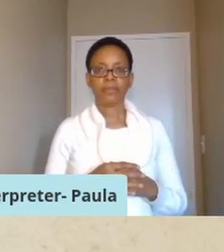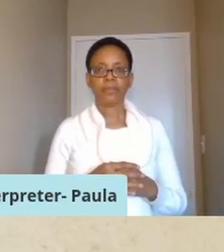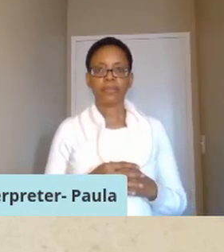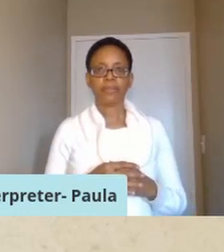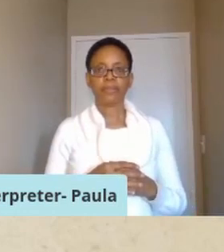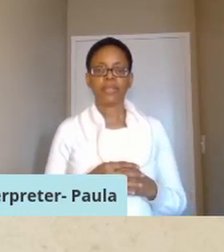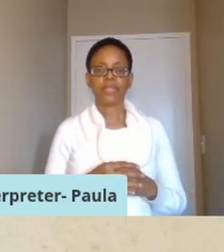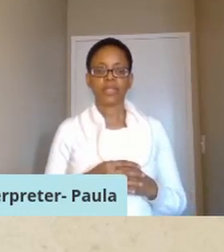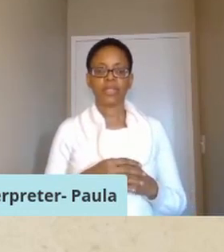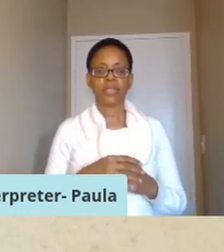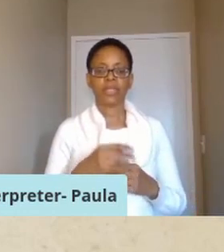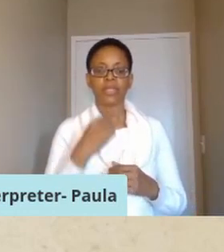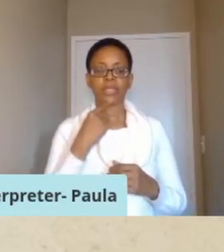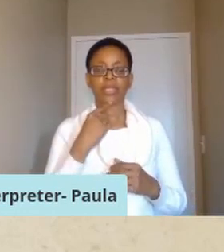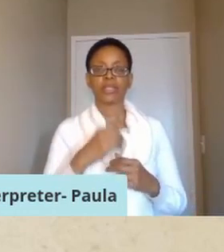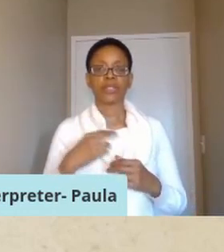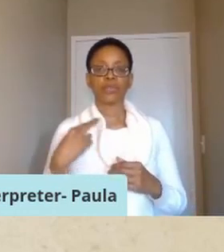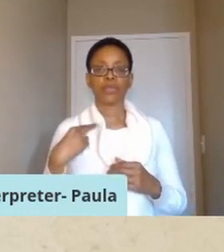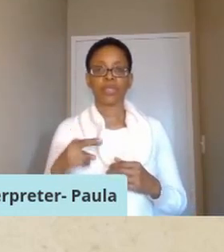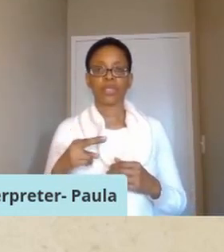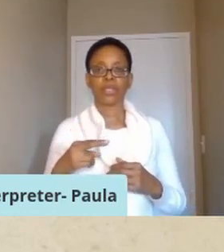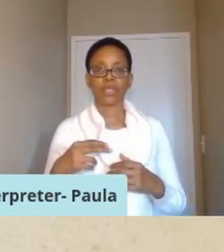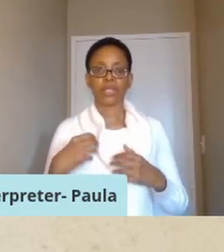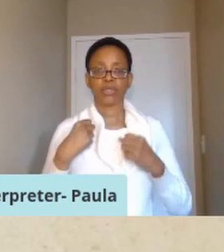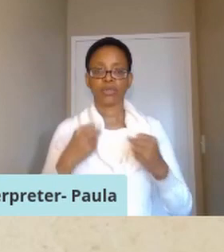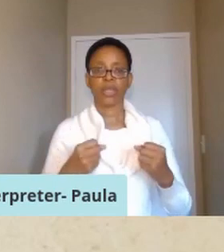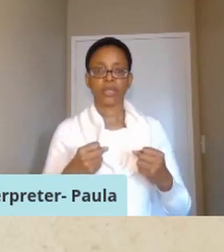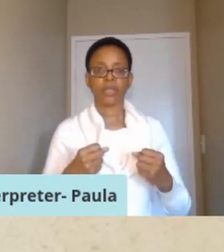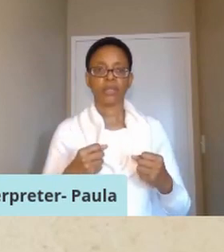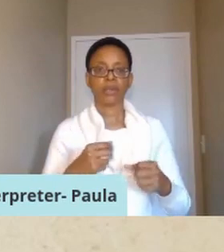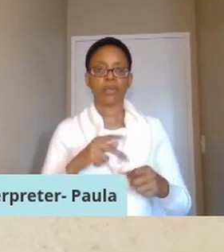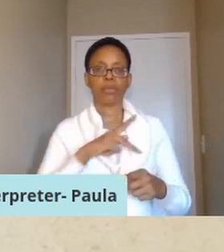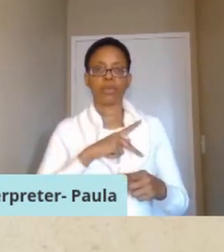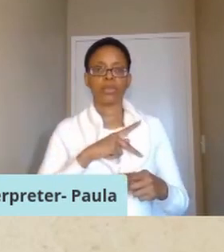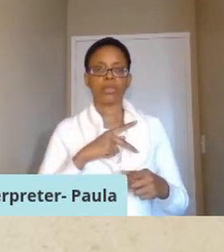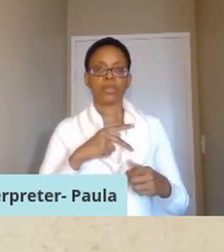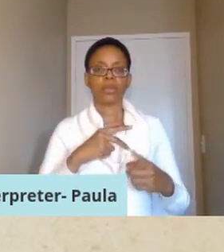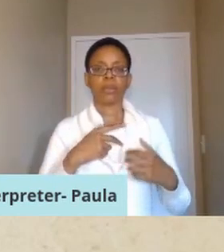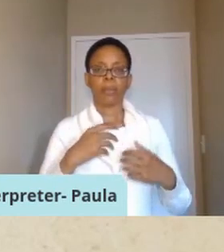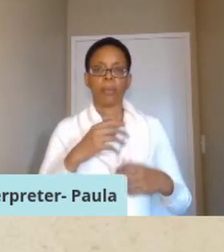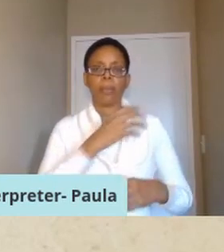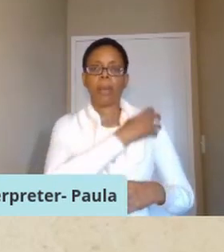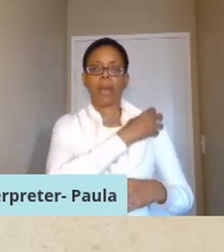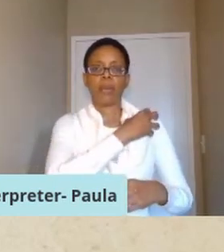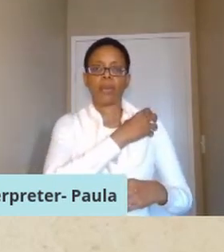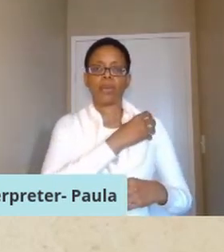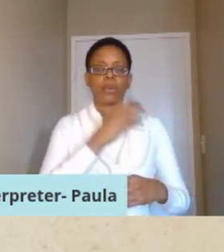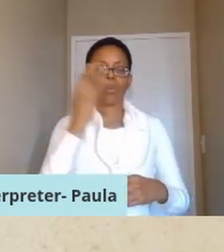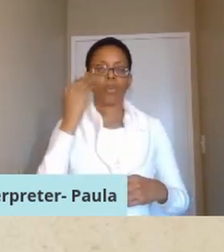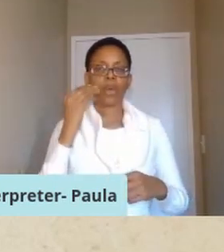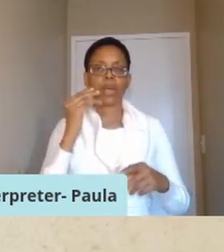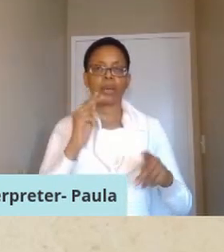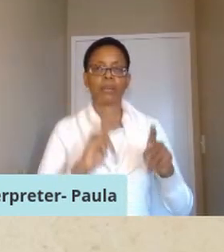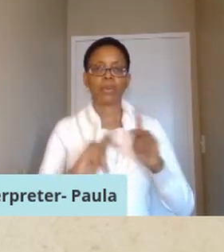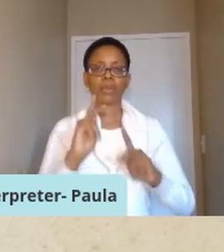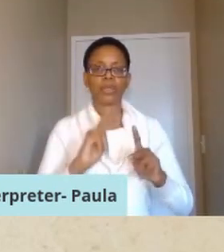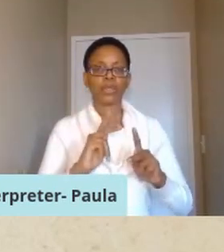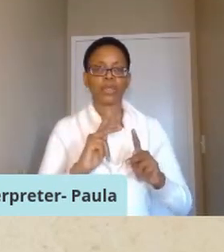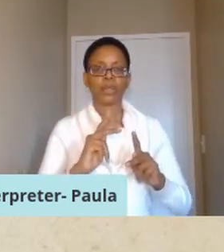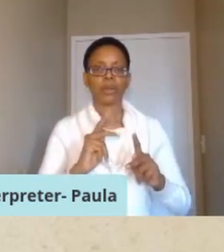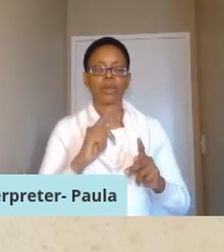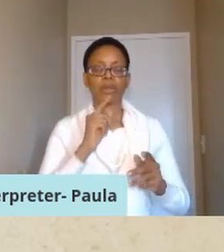He holds that religion can strengthen willpower because a person puts their unwavering